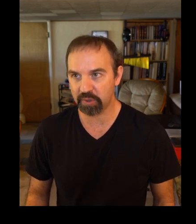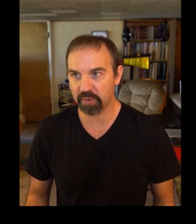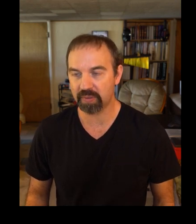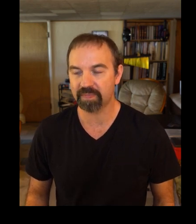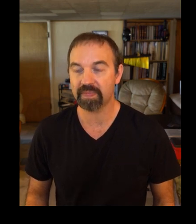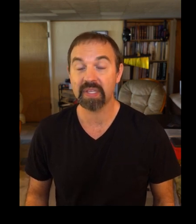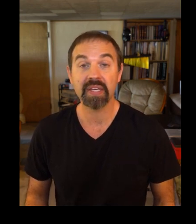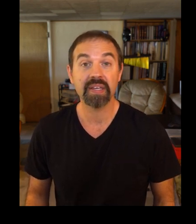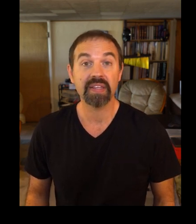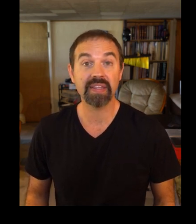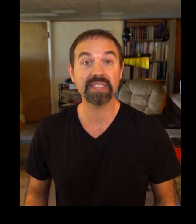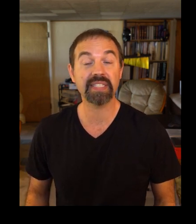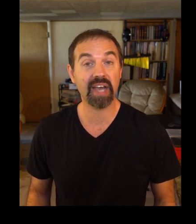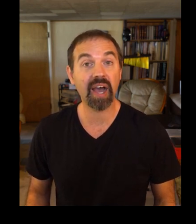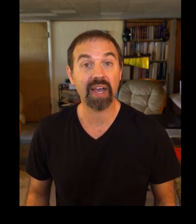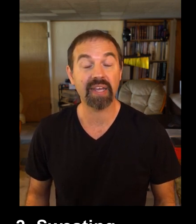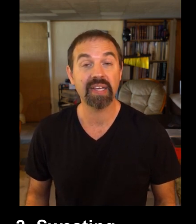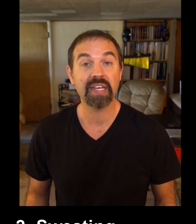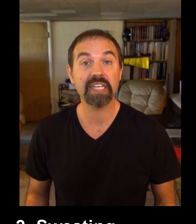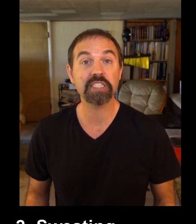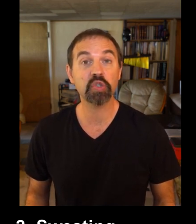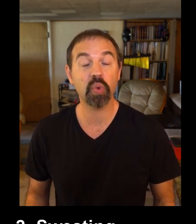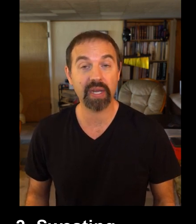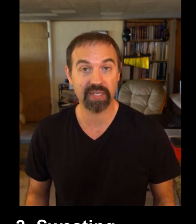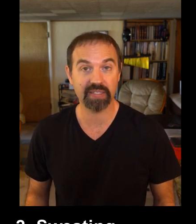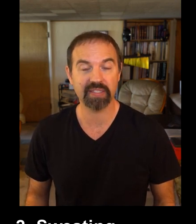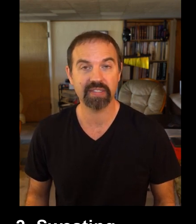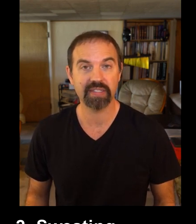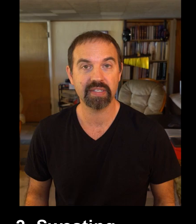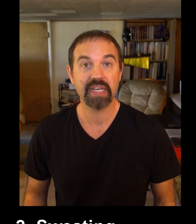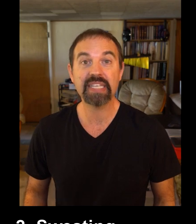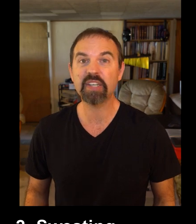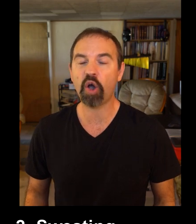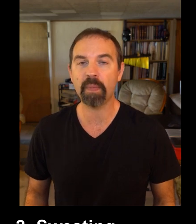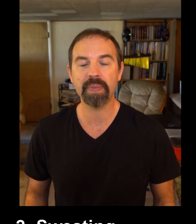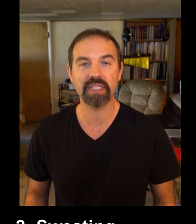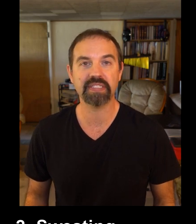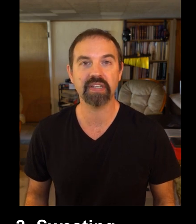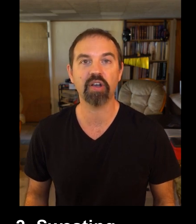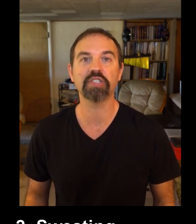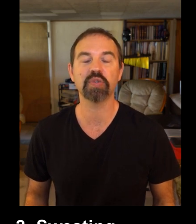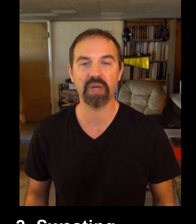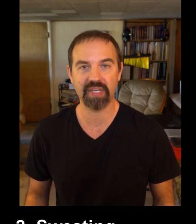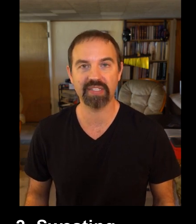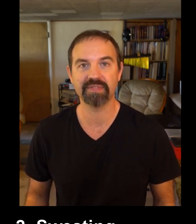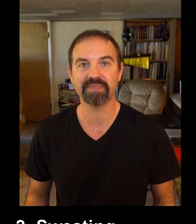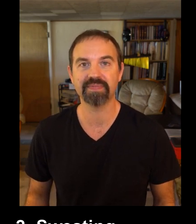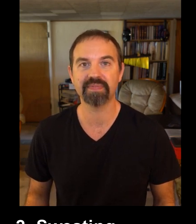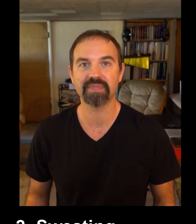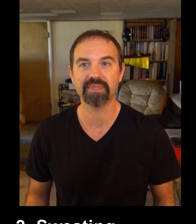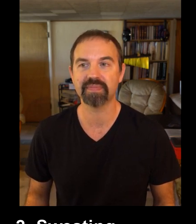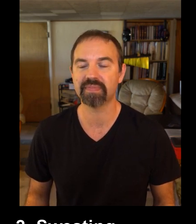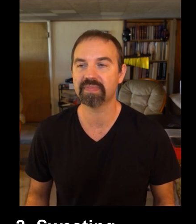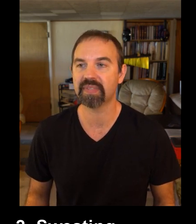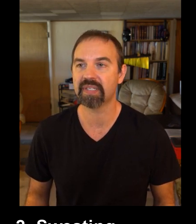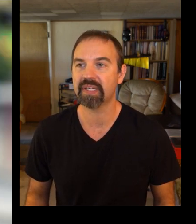Number two, this guy is sweating. His armpits are sweaty.